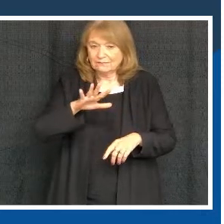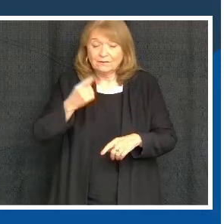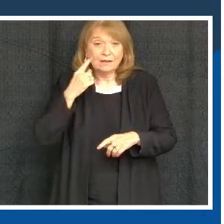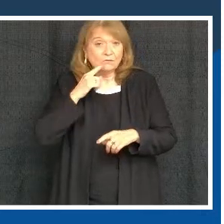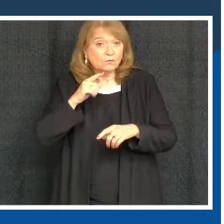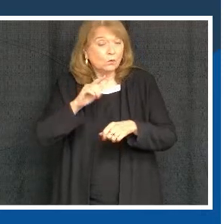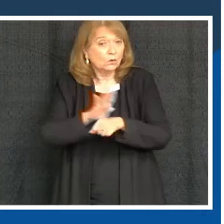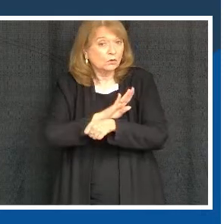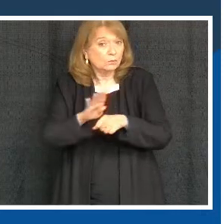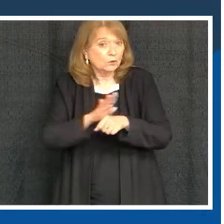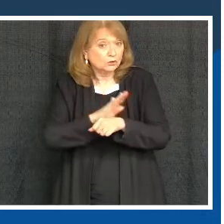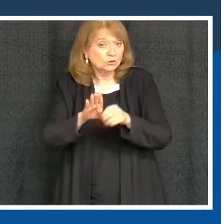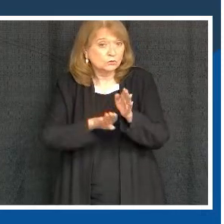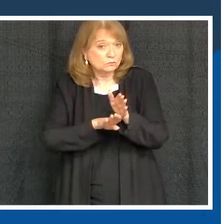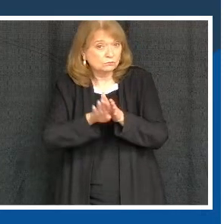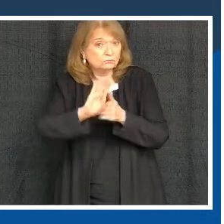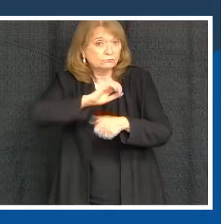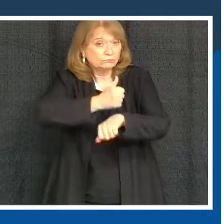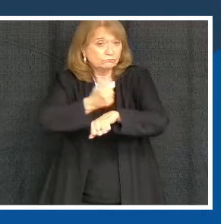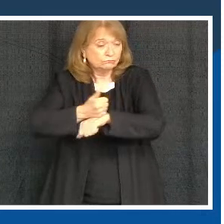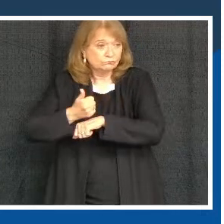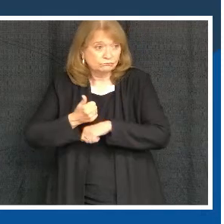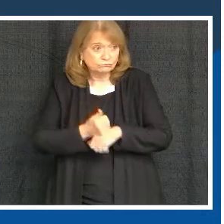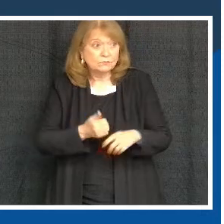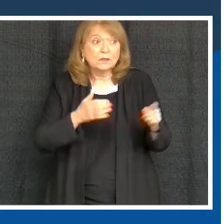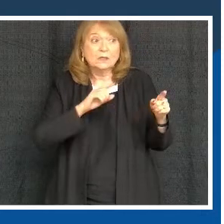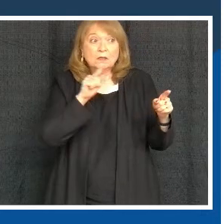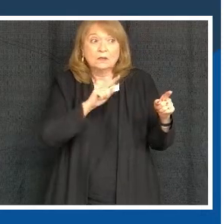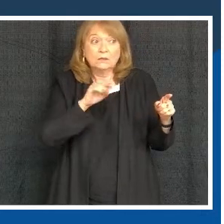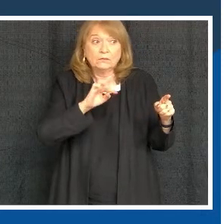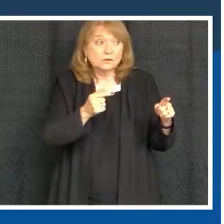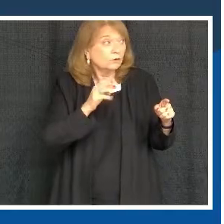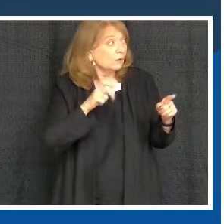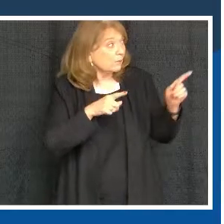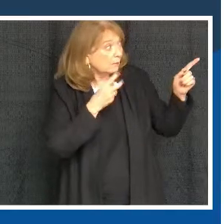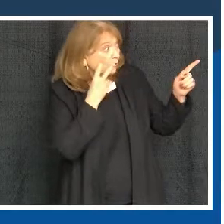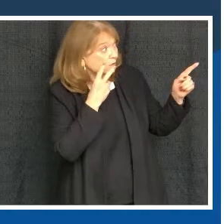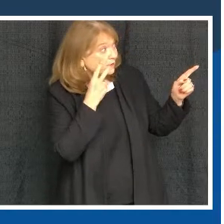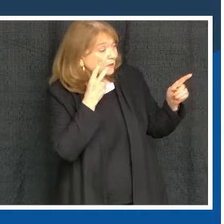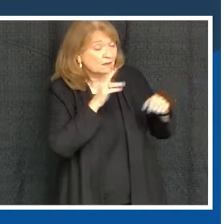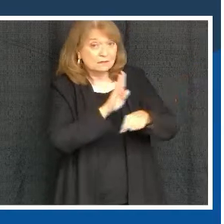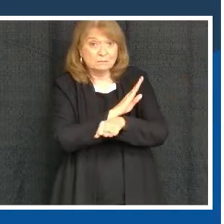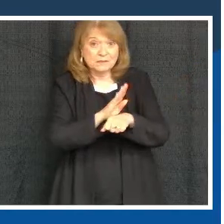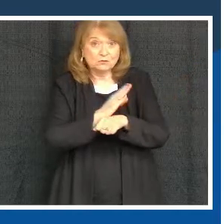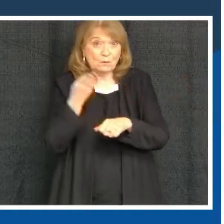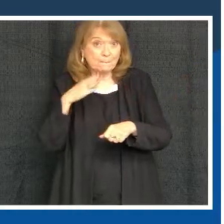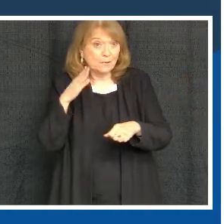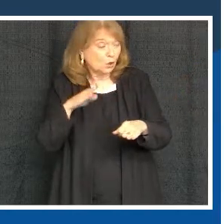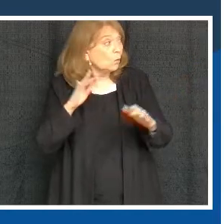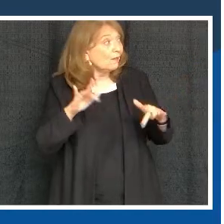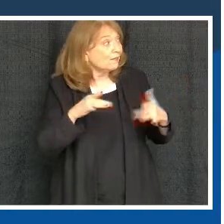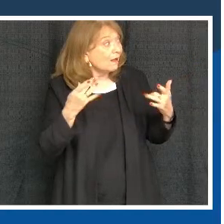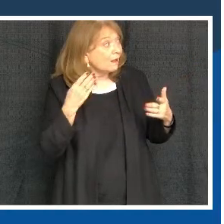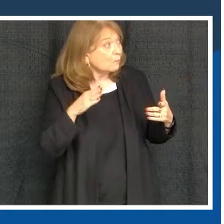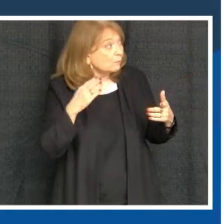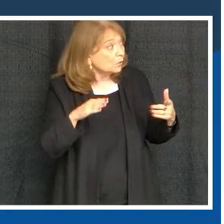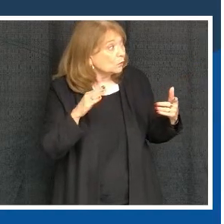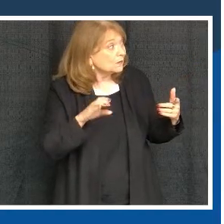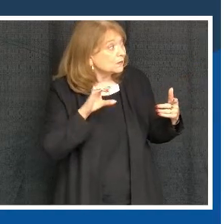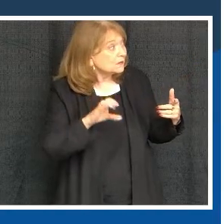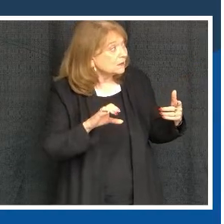development. And here's the zoning map. Commercial properties are in blue, C2 in the light blue, C5 in the darker